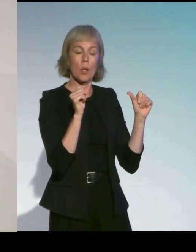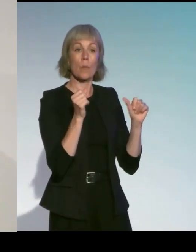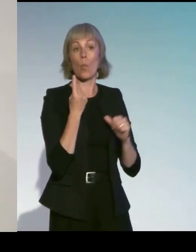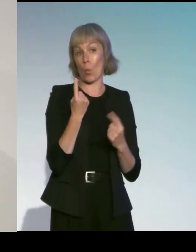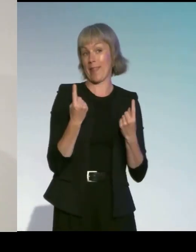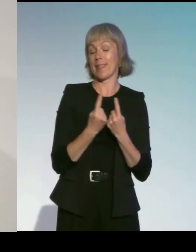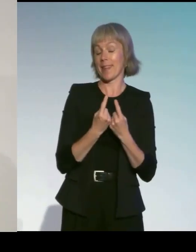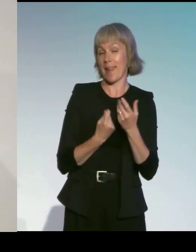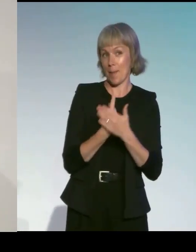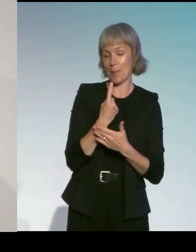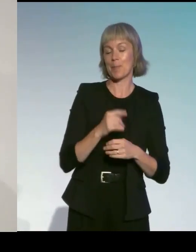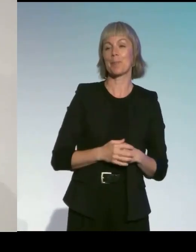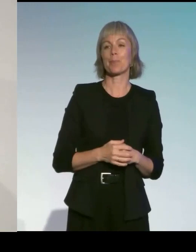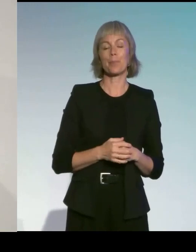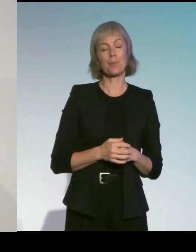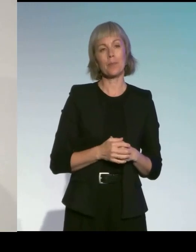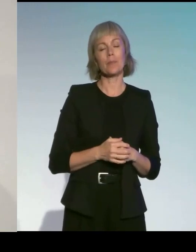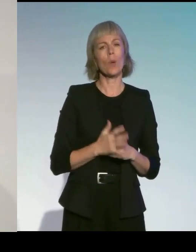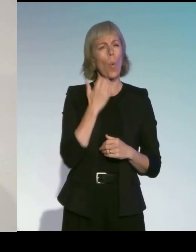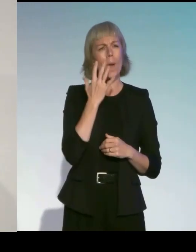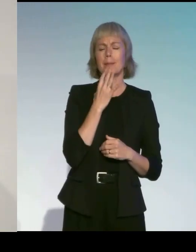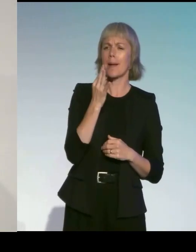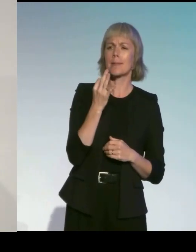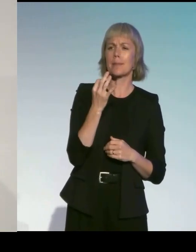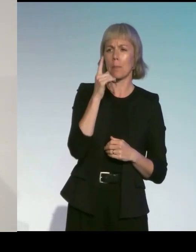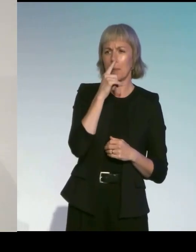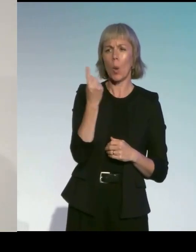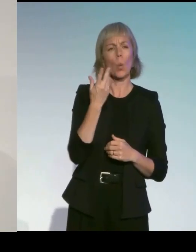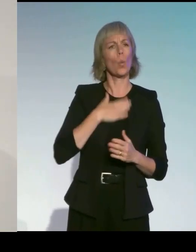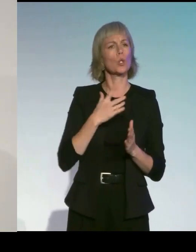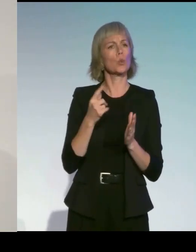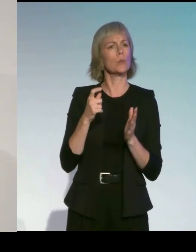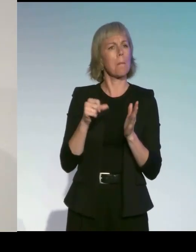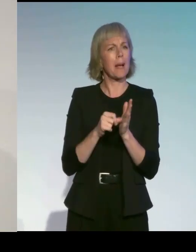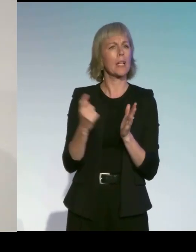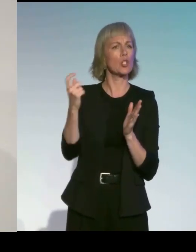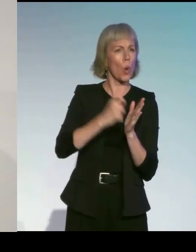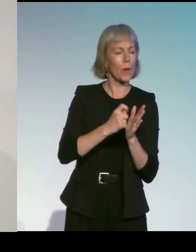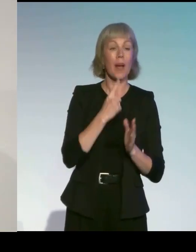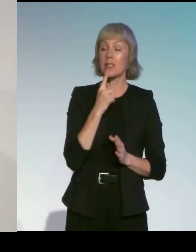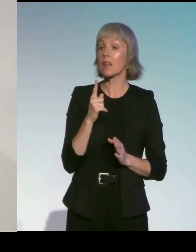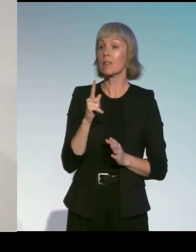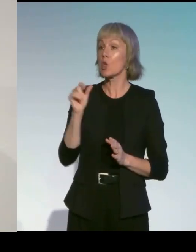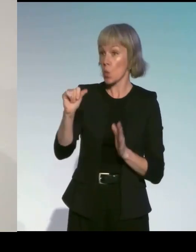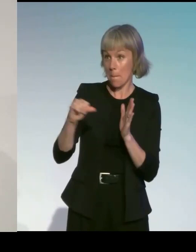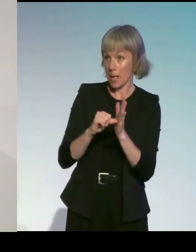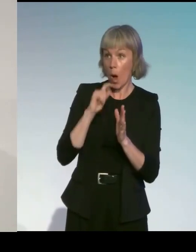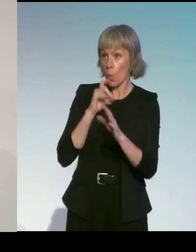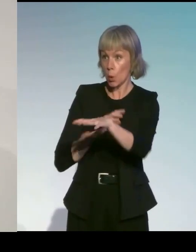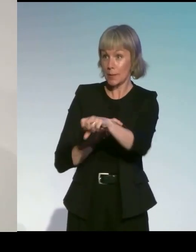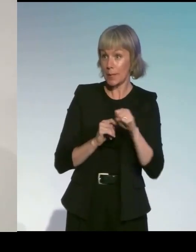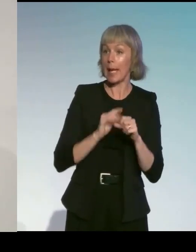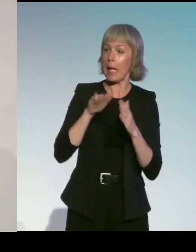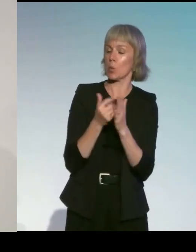one of the things that I always ask donors is, I'm not going to take your money until you